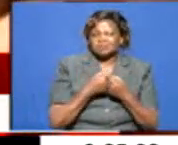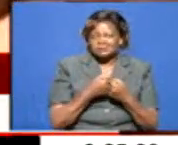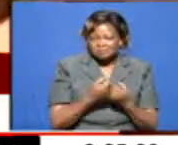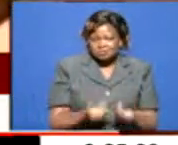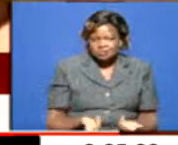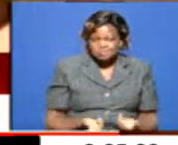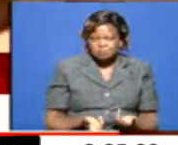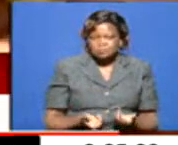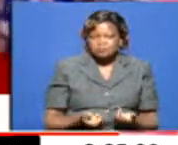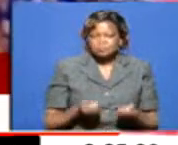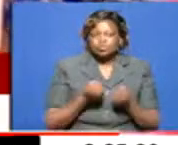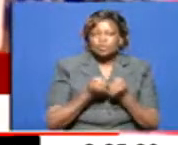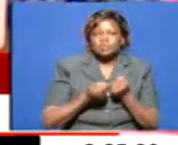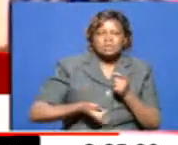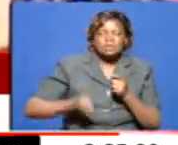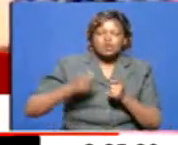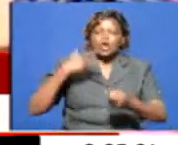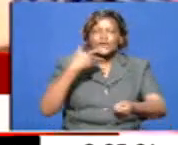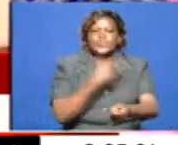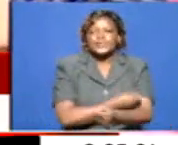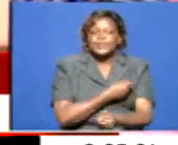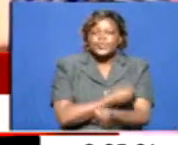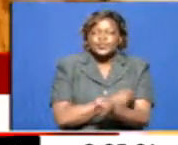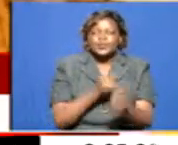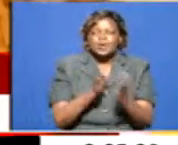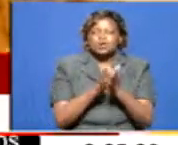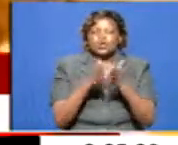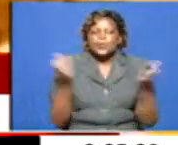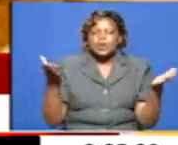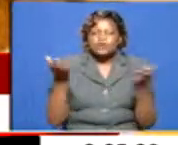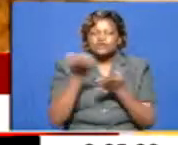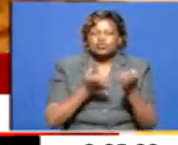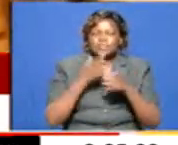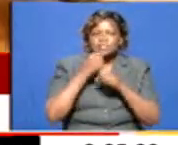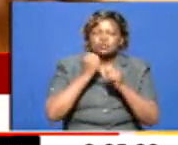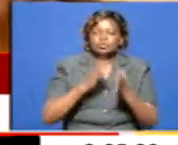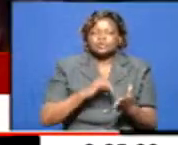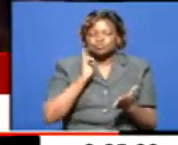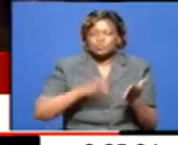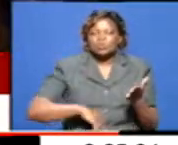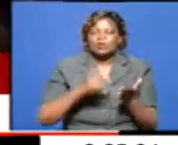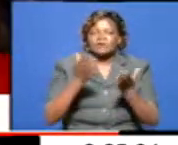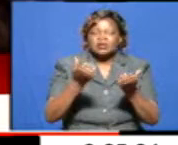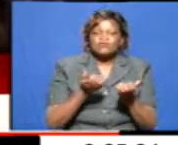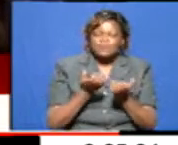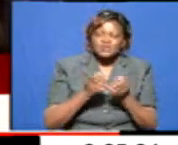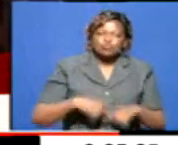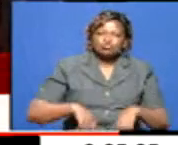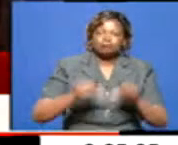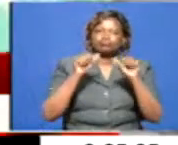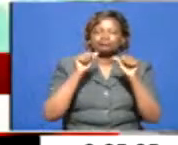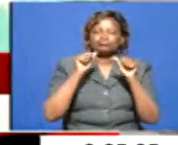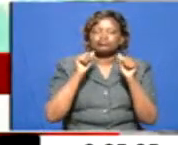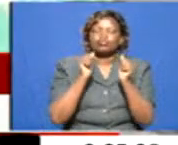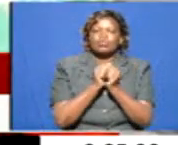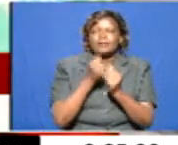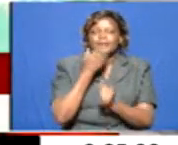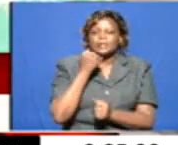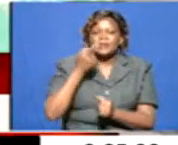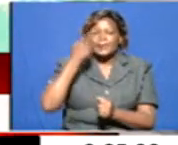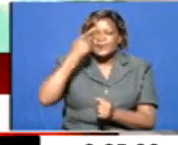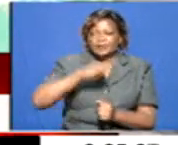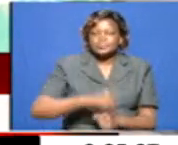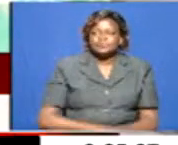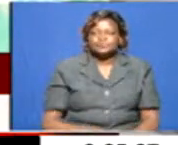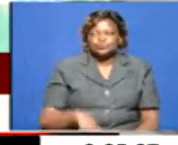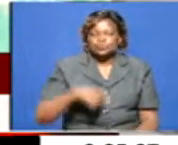With increasing vaccine uptake and an opening economy, stakeholders say there's a need for business continuity with better policies. We know